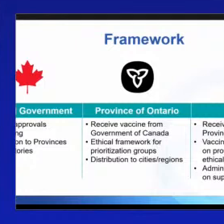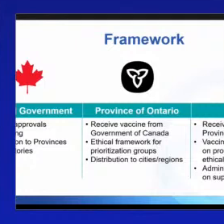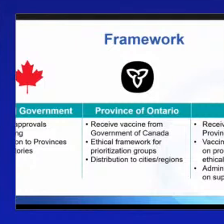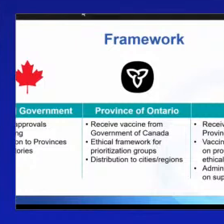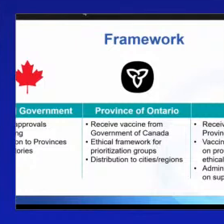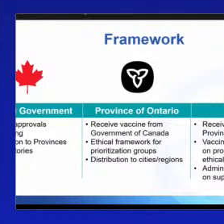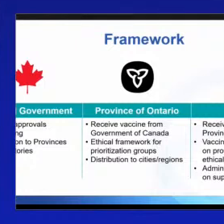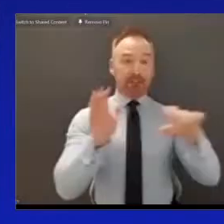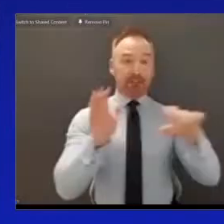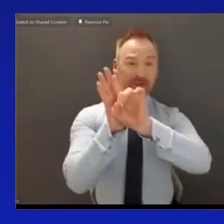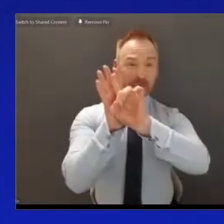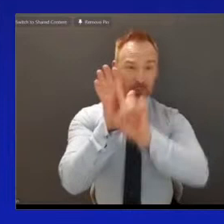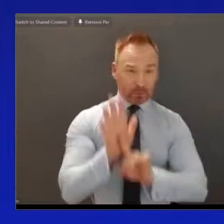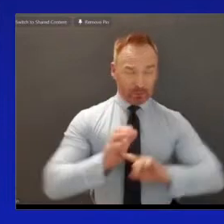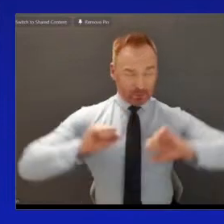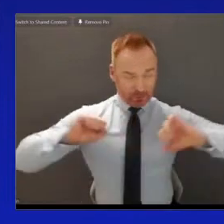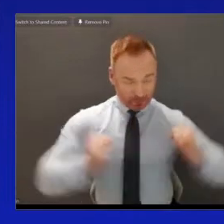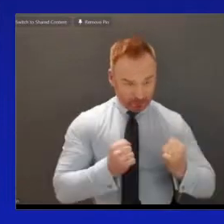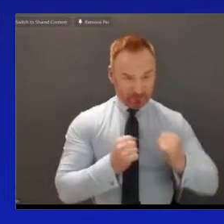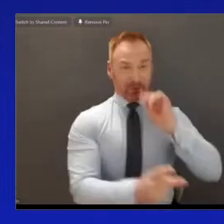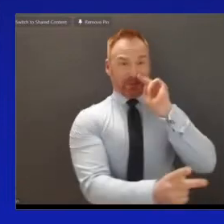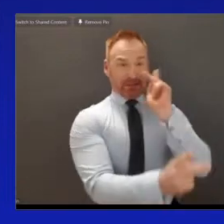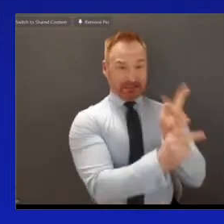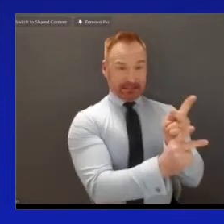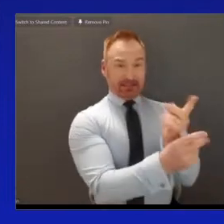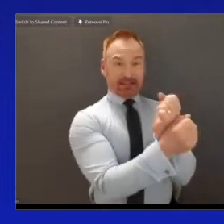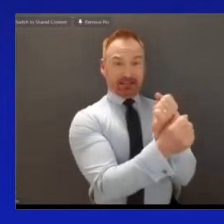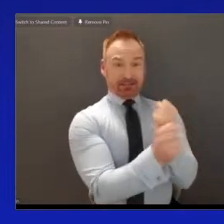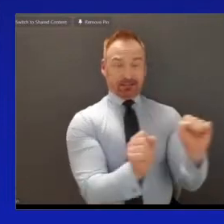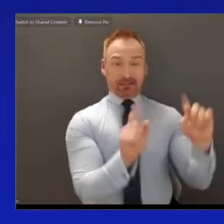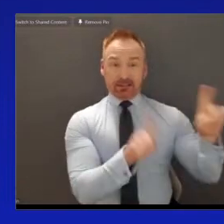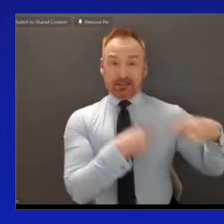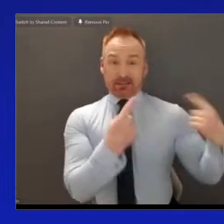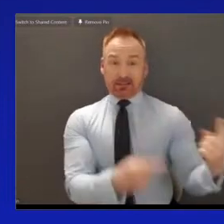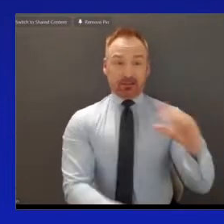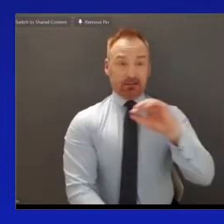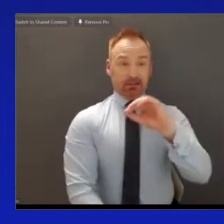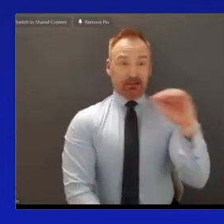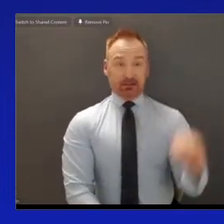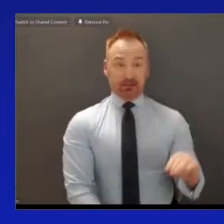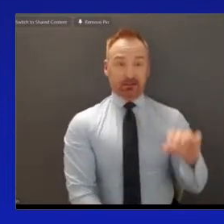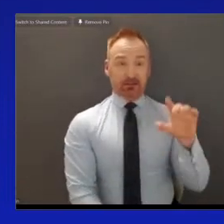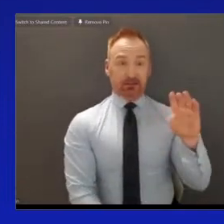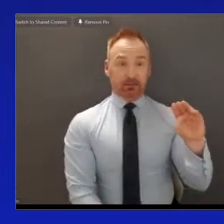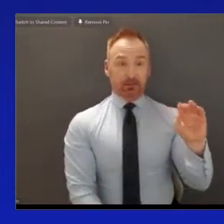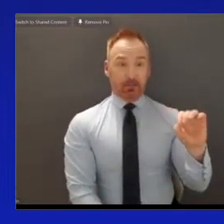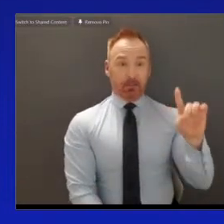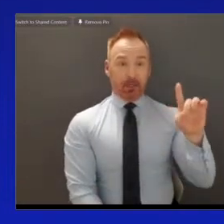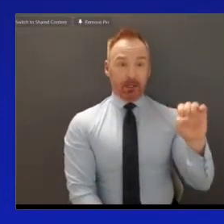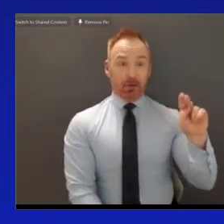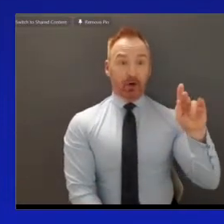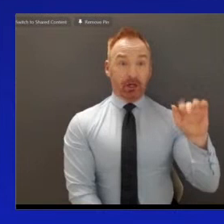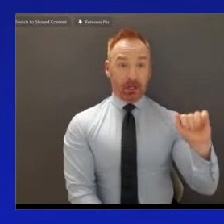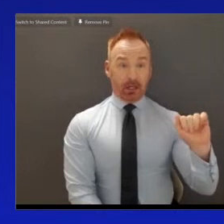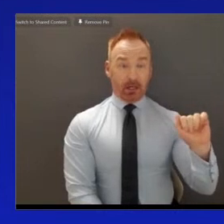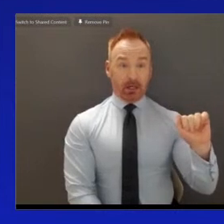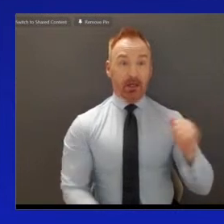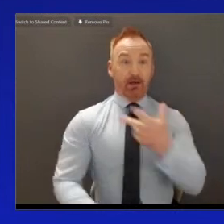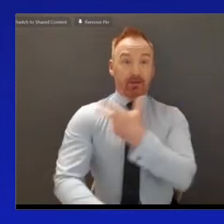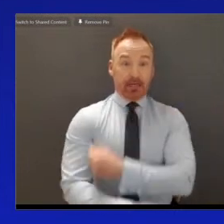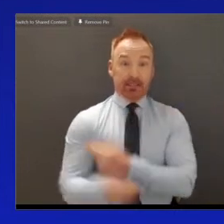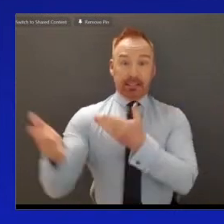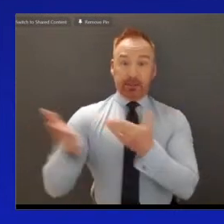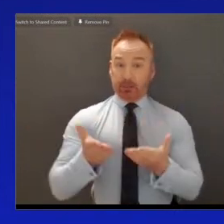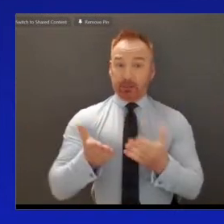to store it. To date, Ottawa has not received any Moderna vaccine from the province, which has a less extreme cold storage